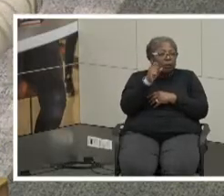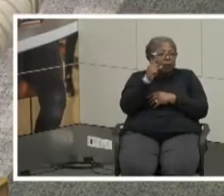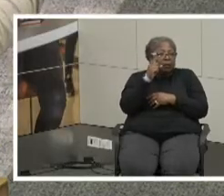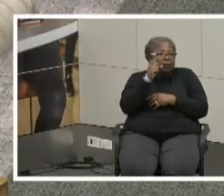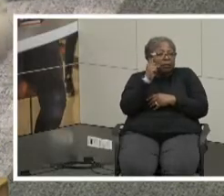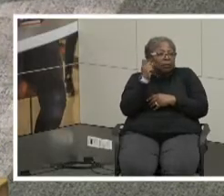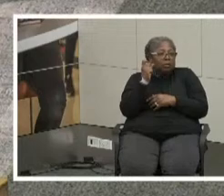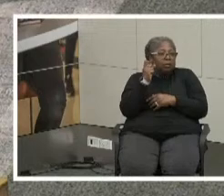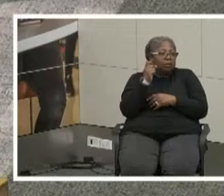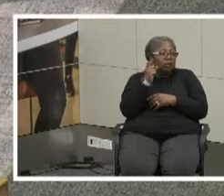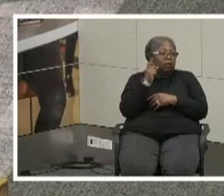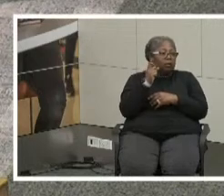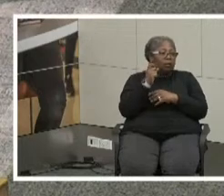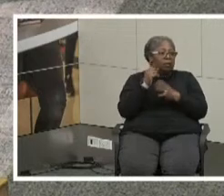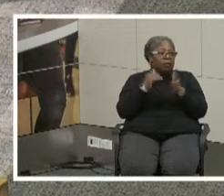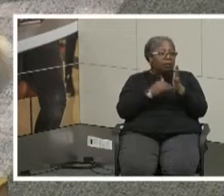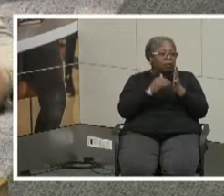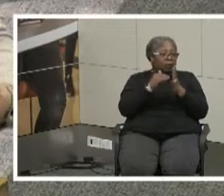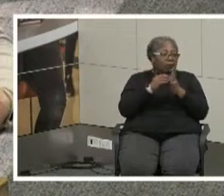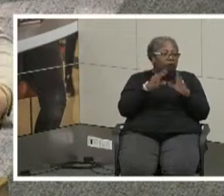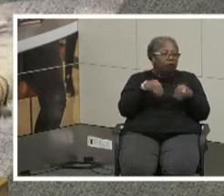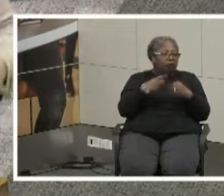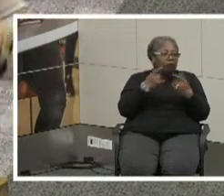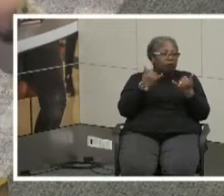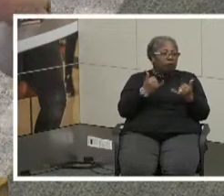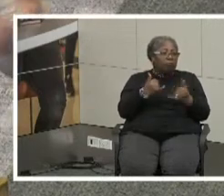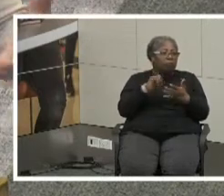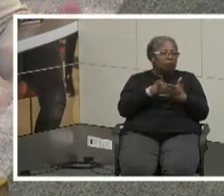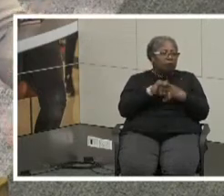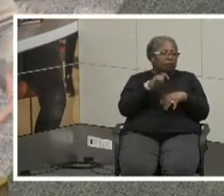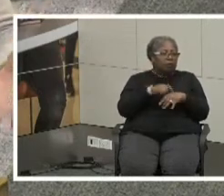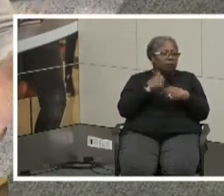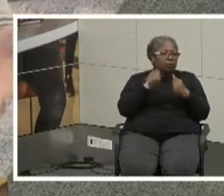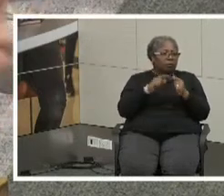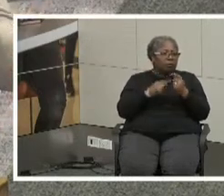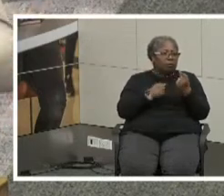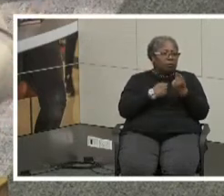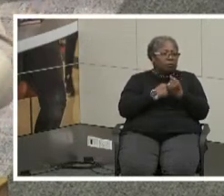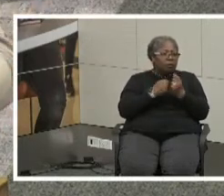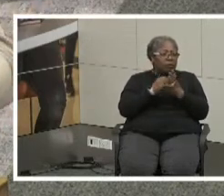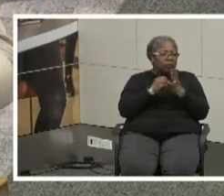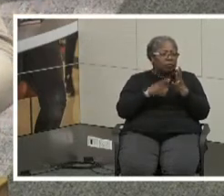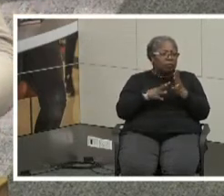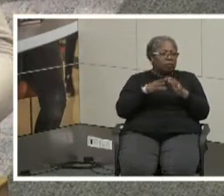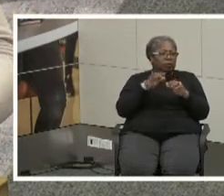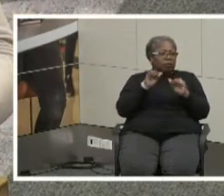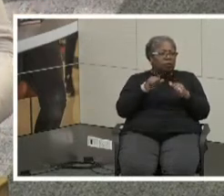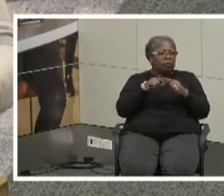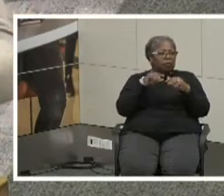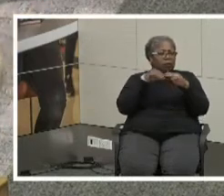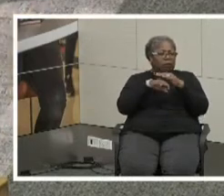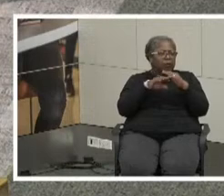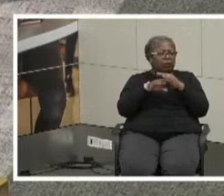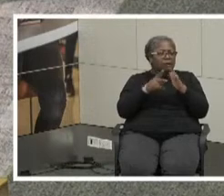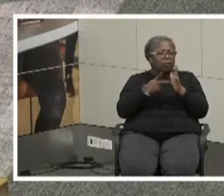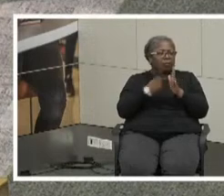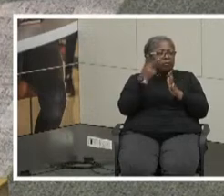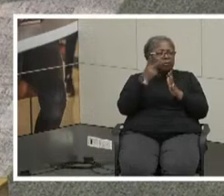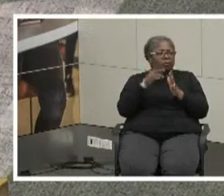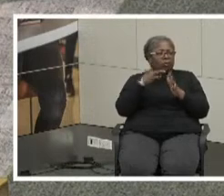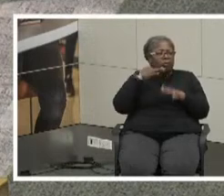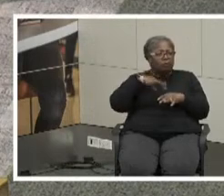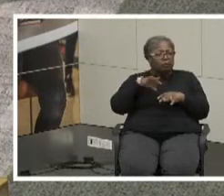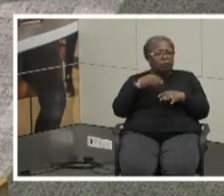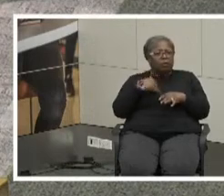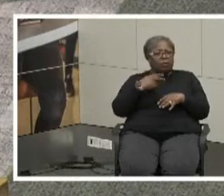as again it often is given at this point in time when we're trying to support students being able to access stol Credit and so you might have higher